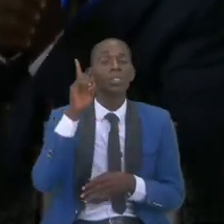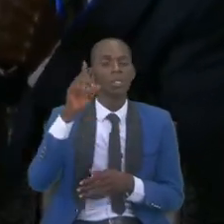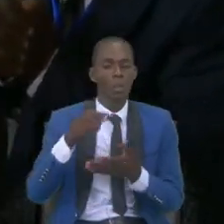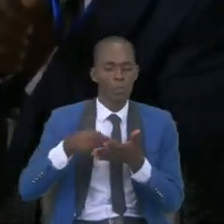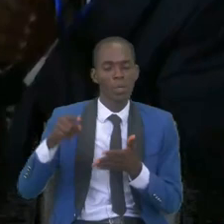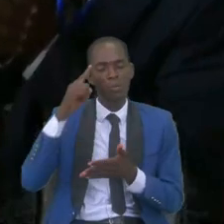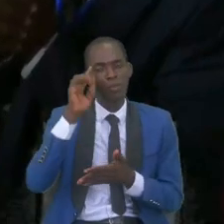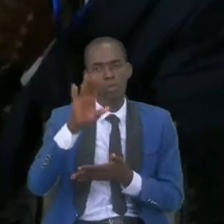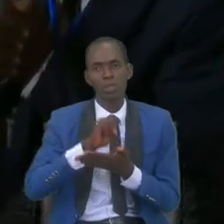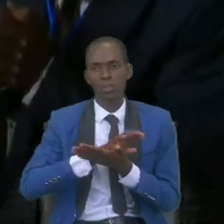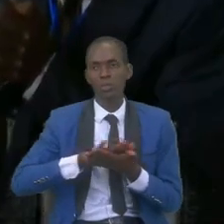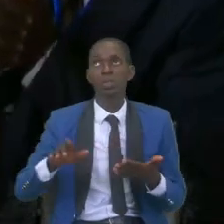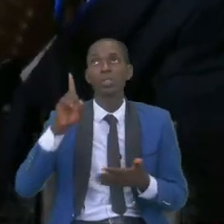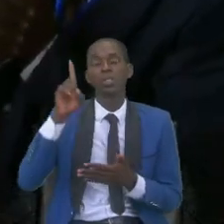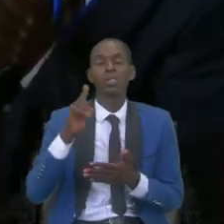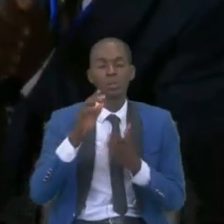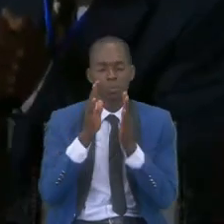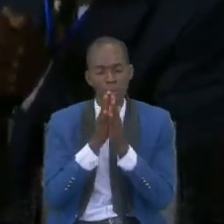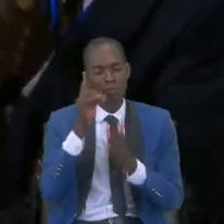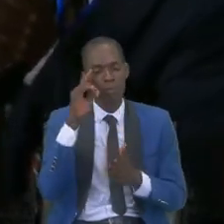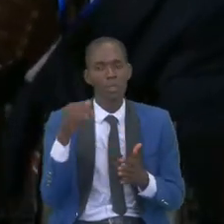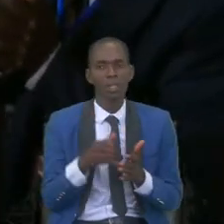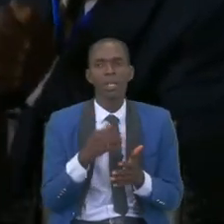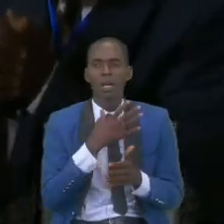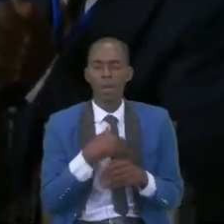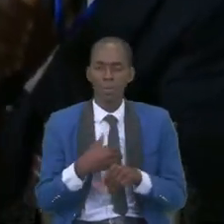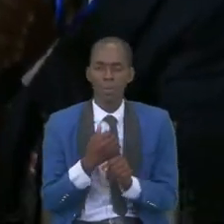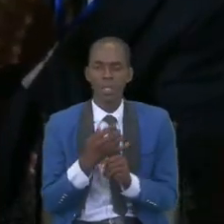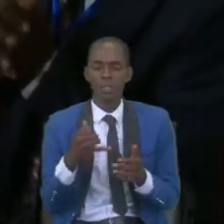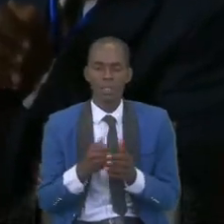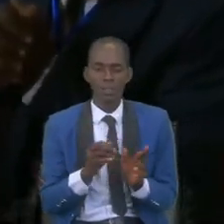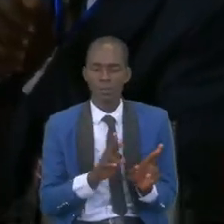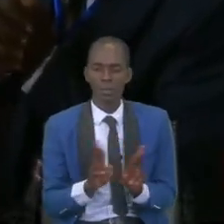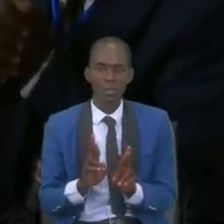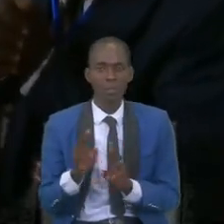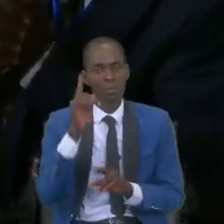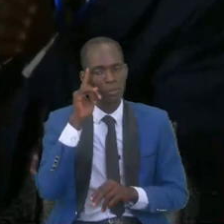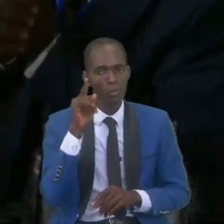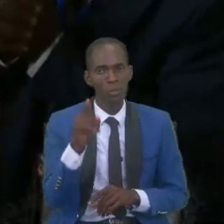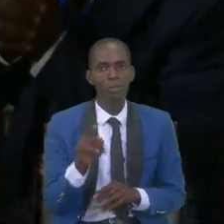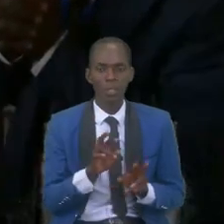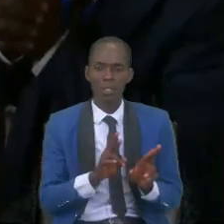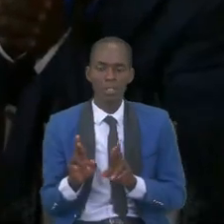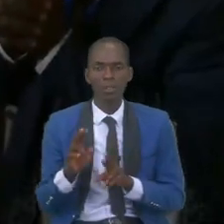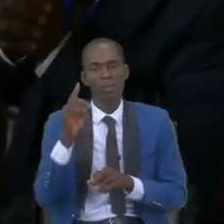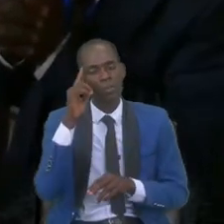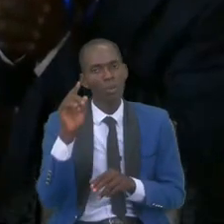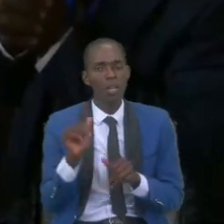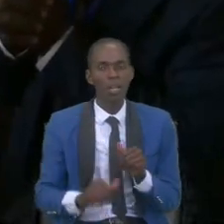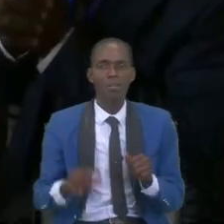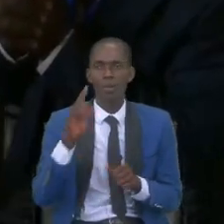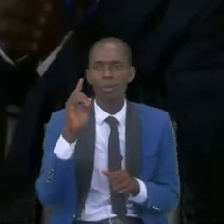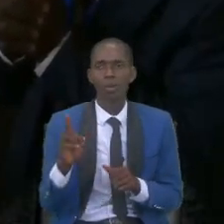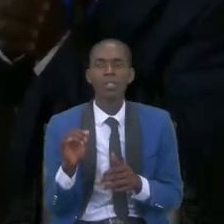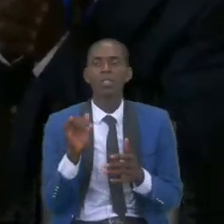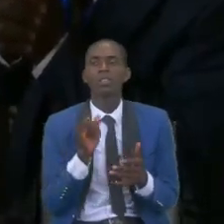He prayed for it. And he makes it available. Available for you. Available for everyone